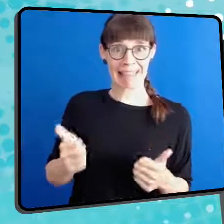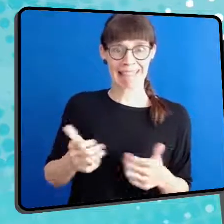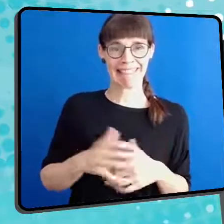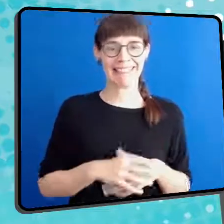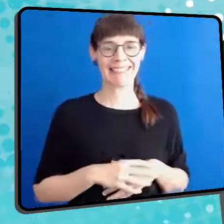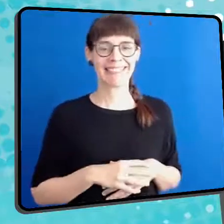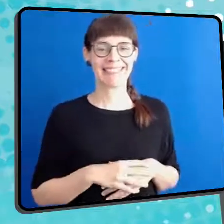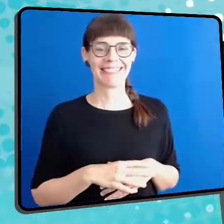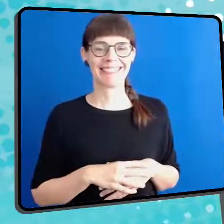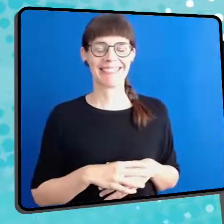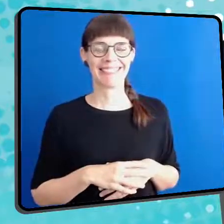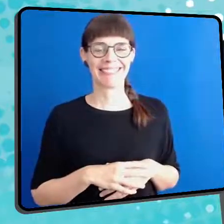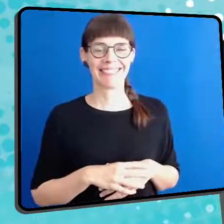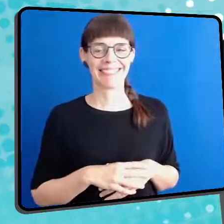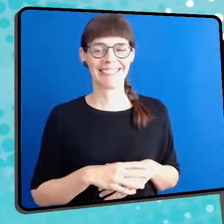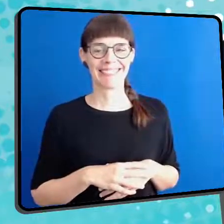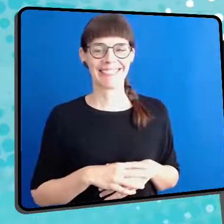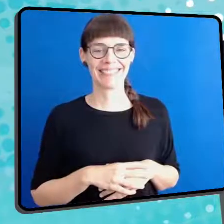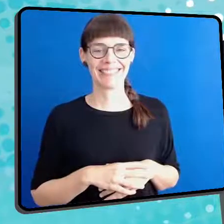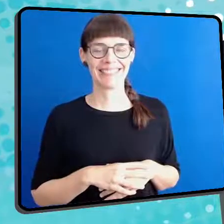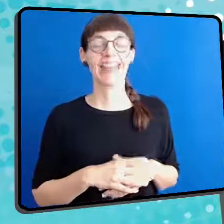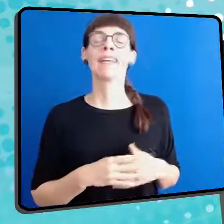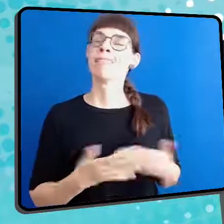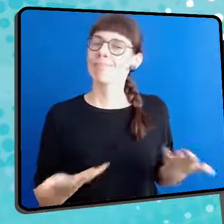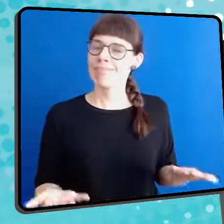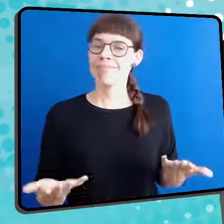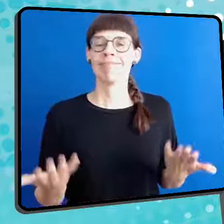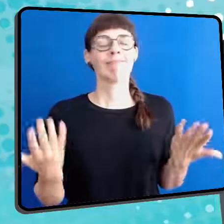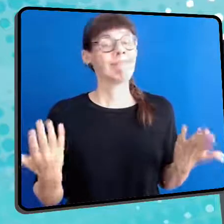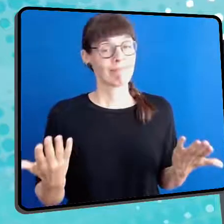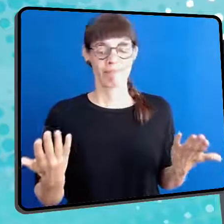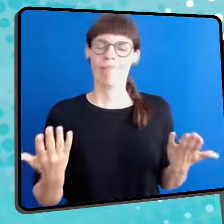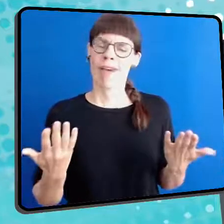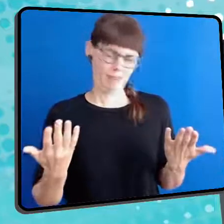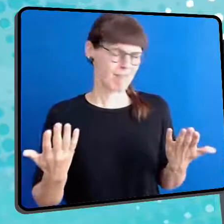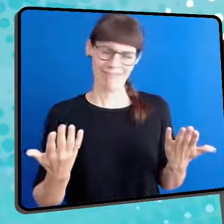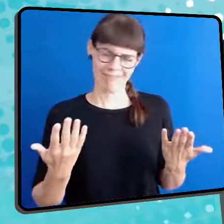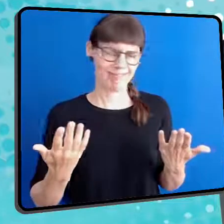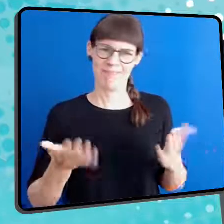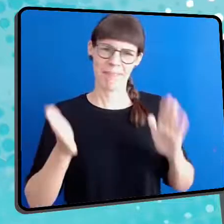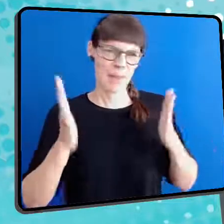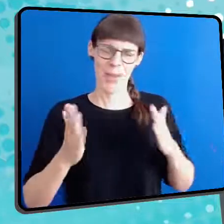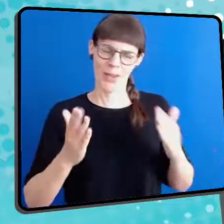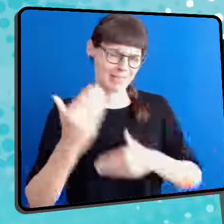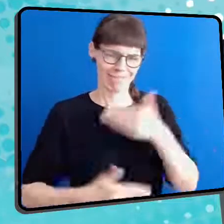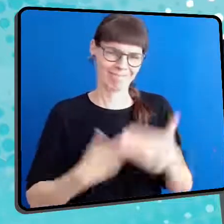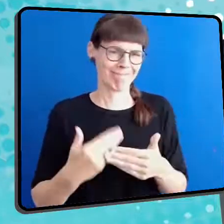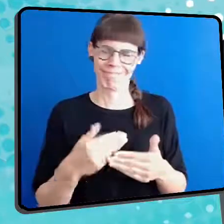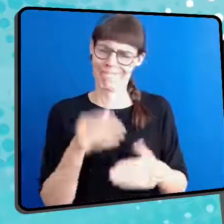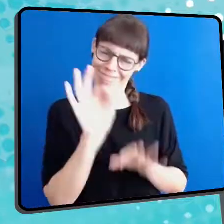ready. The show is counting down. Even if you're not ready, we're going to have to do it. So